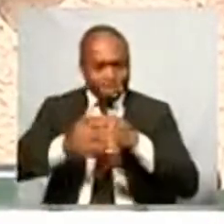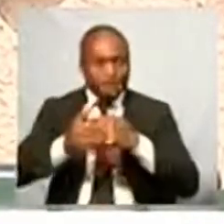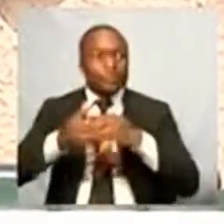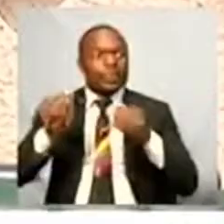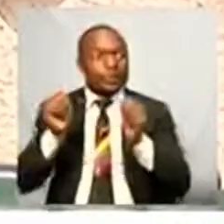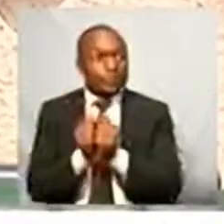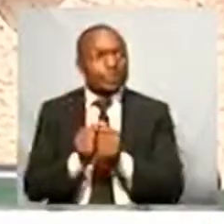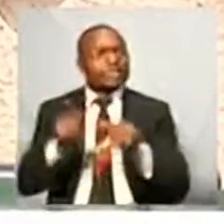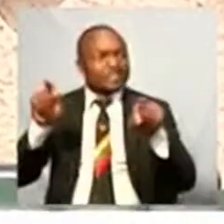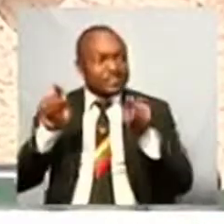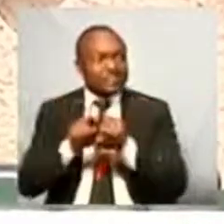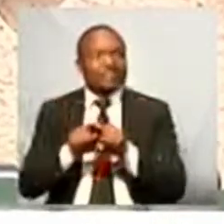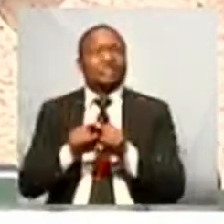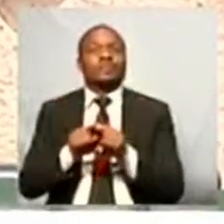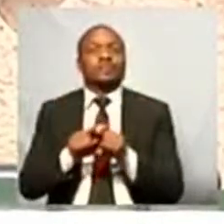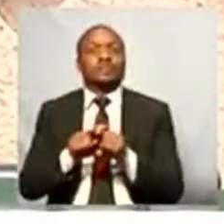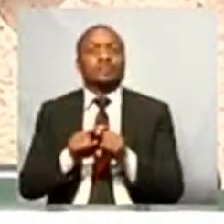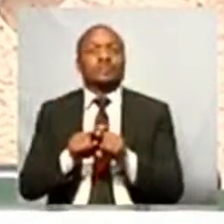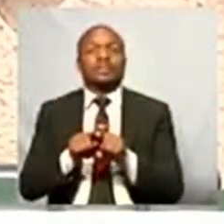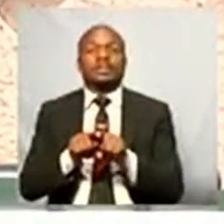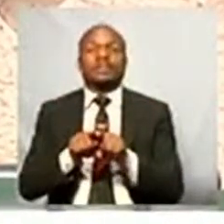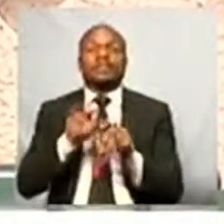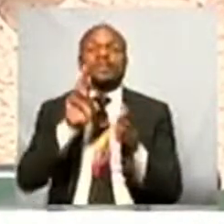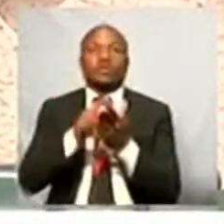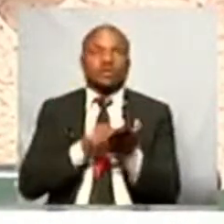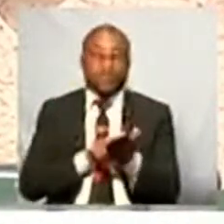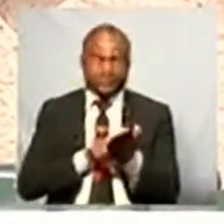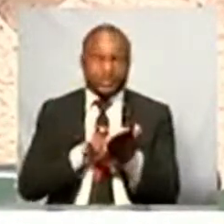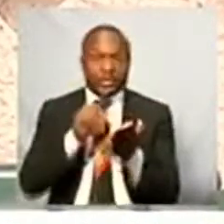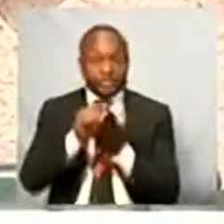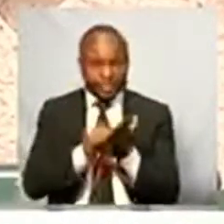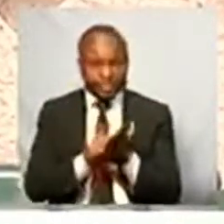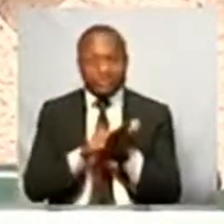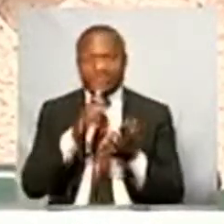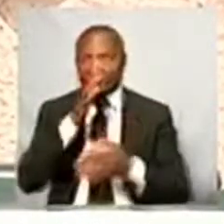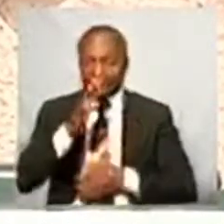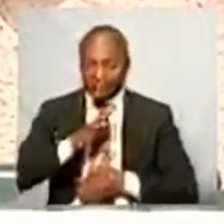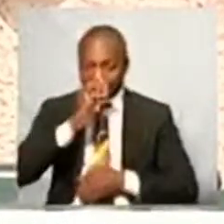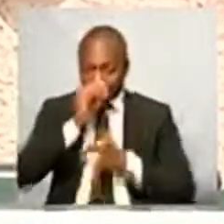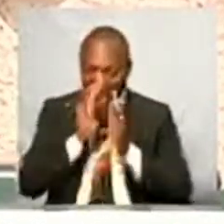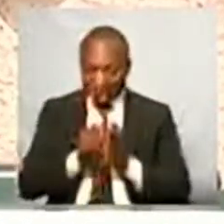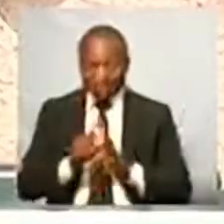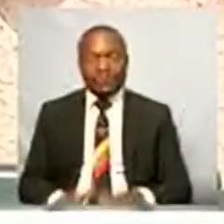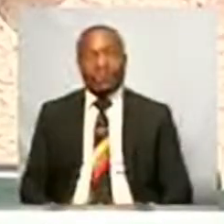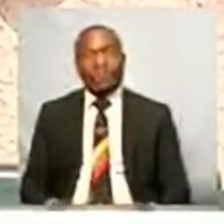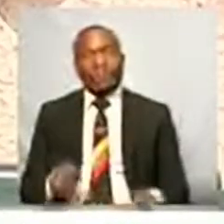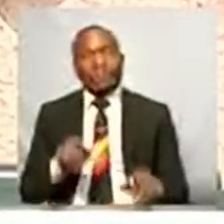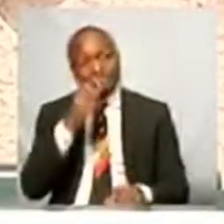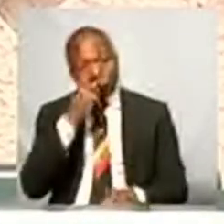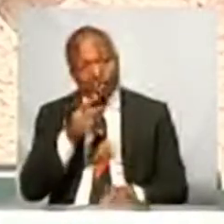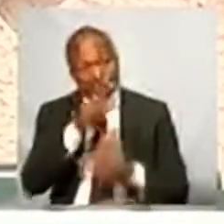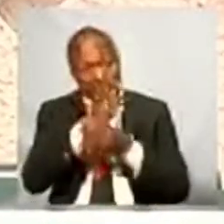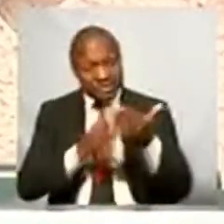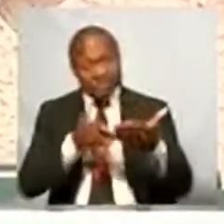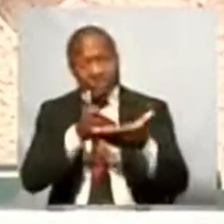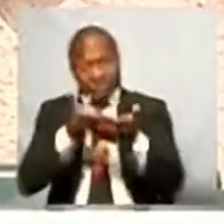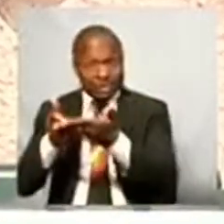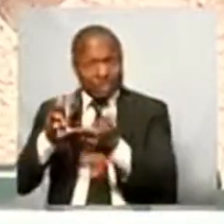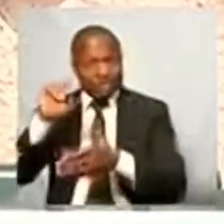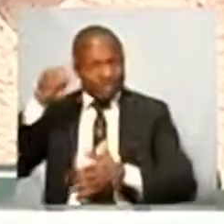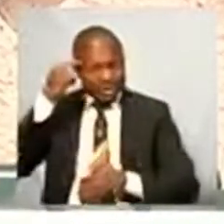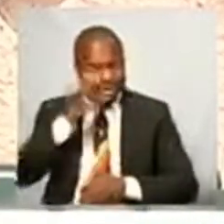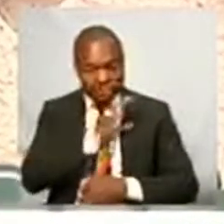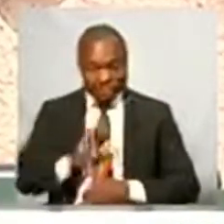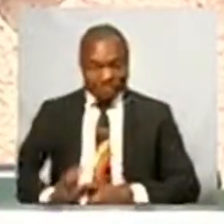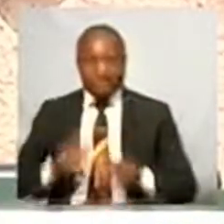with the same within the same regulatory framework. Madam Speaker, We also noted that some of these entities have